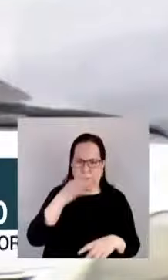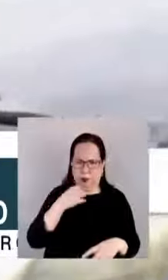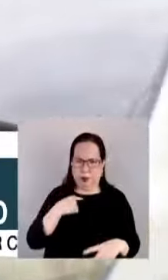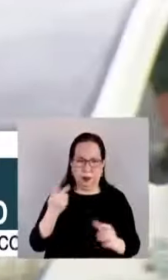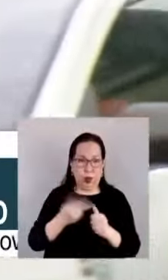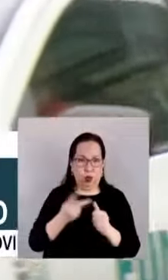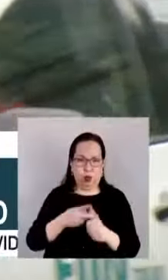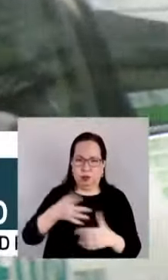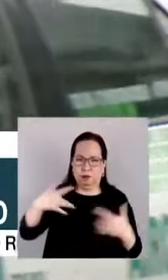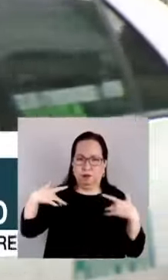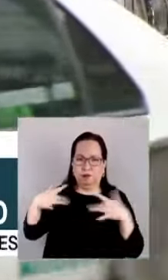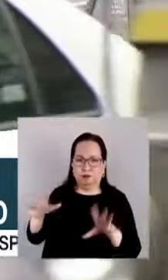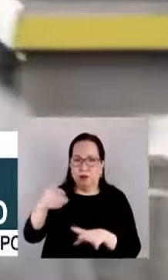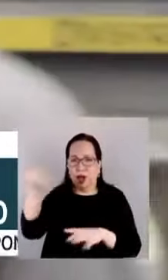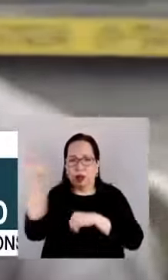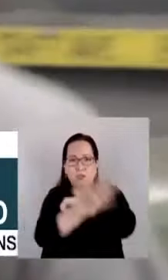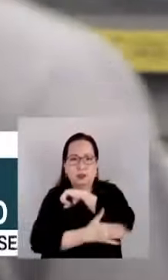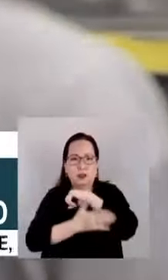is